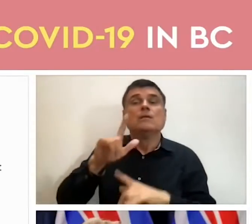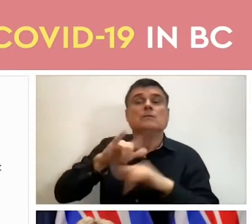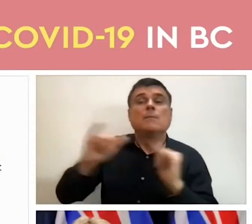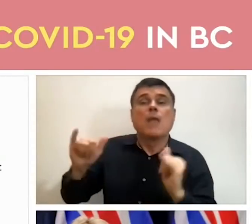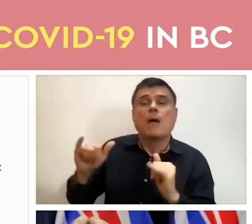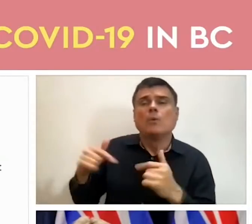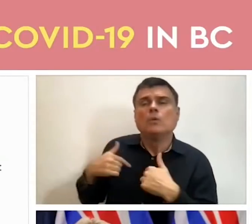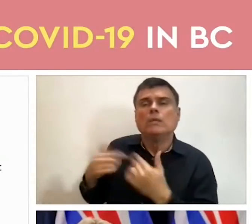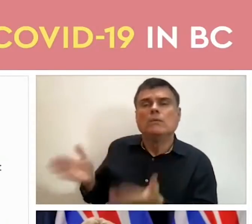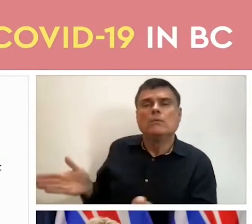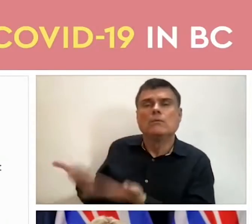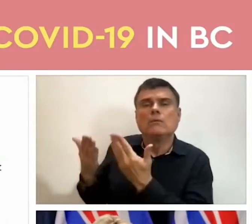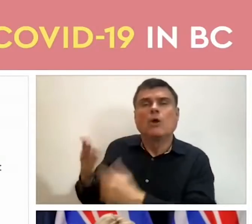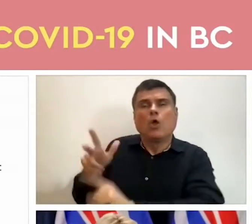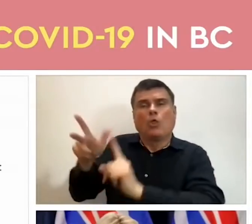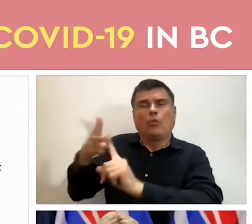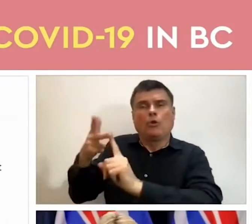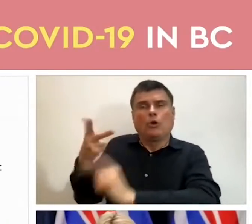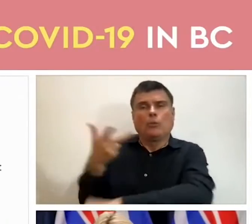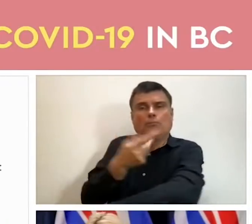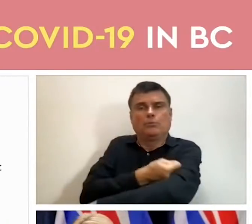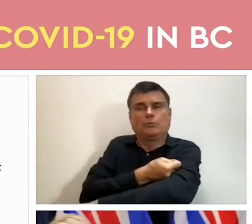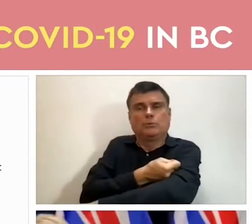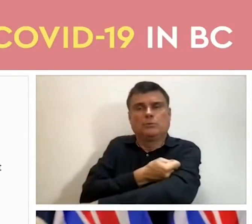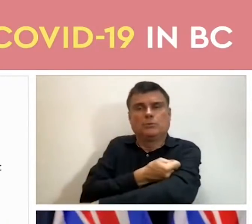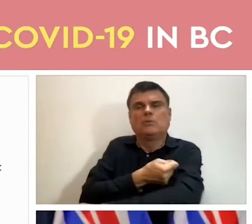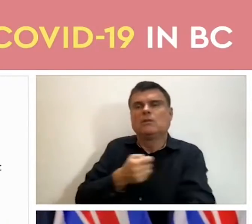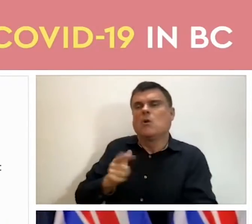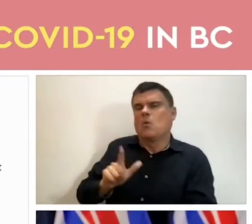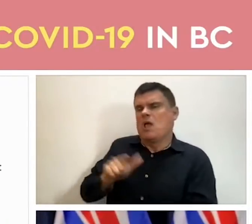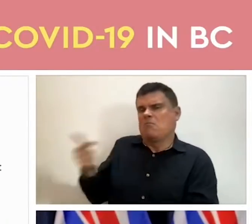Minister Dix to walk us through that part.